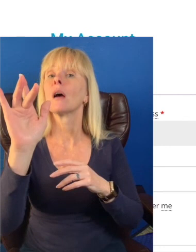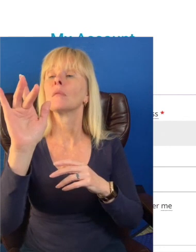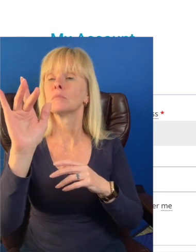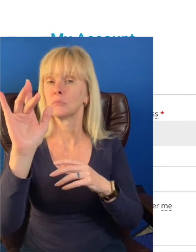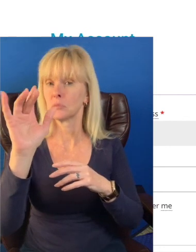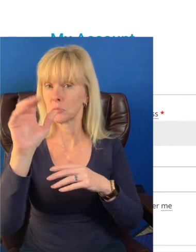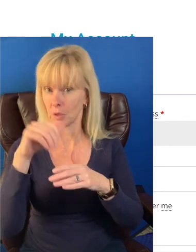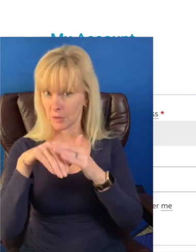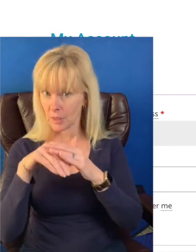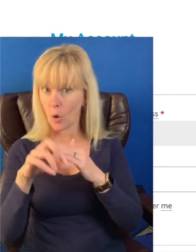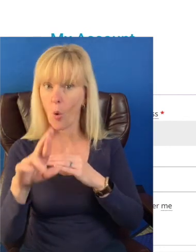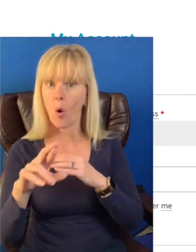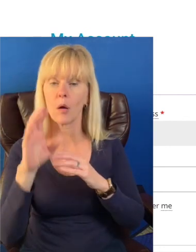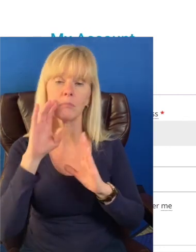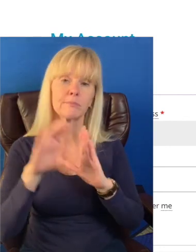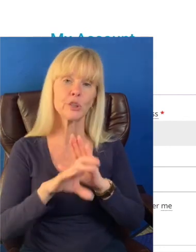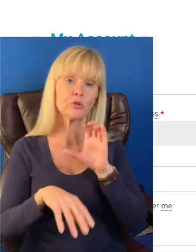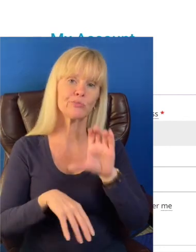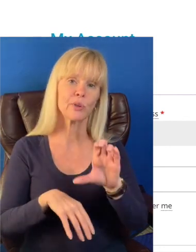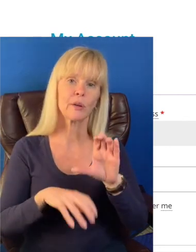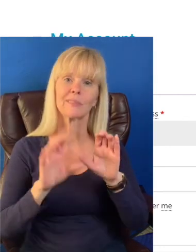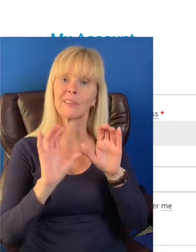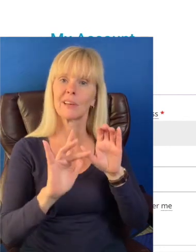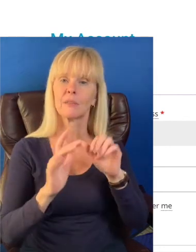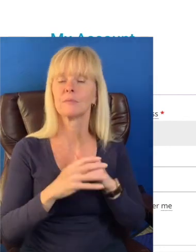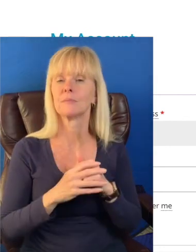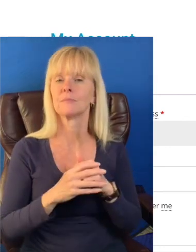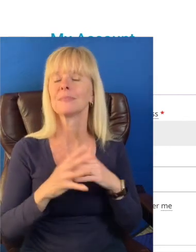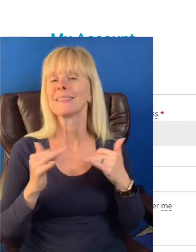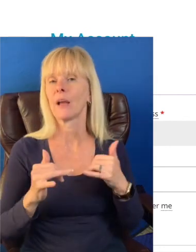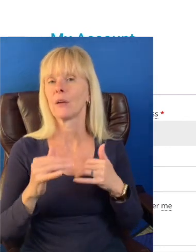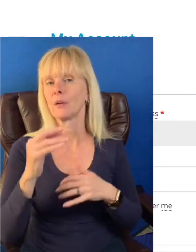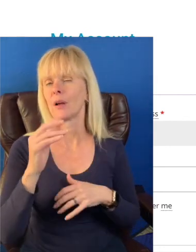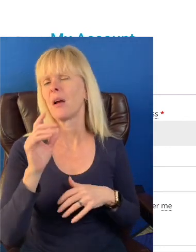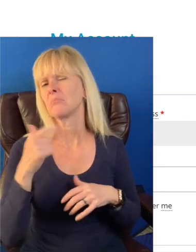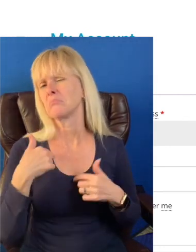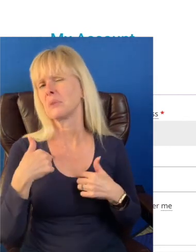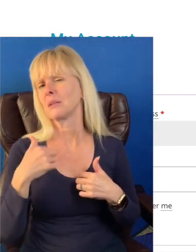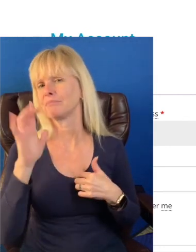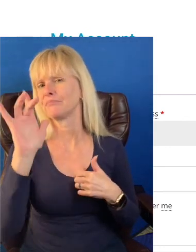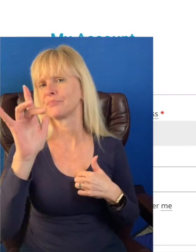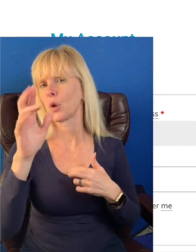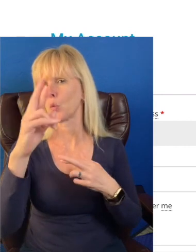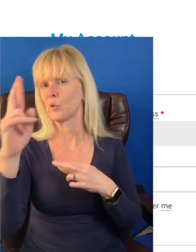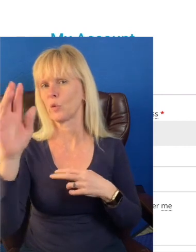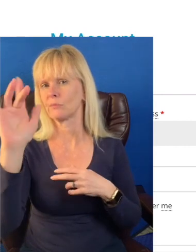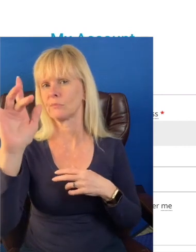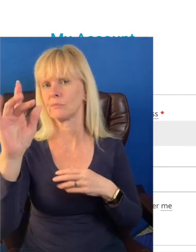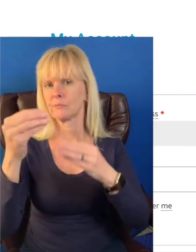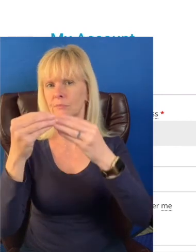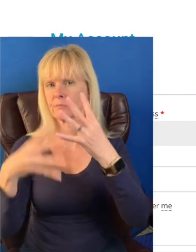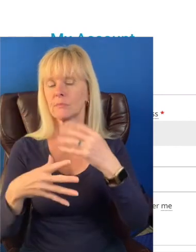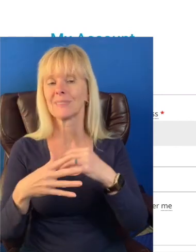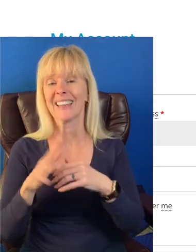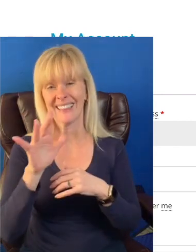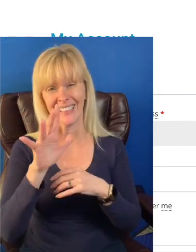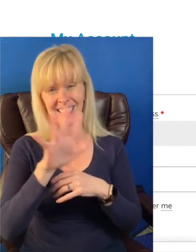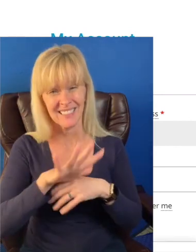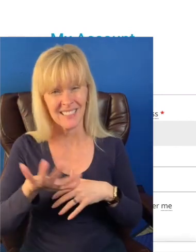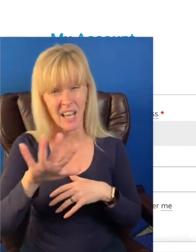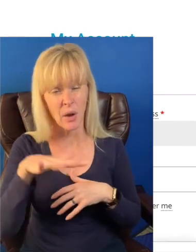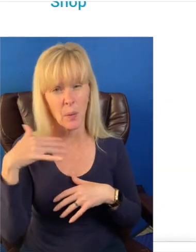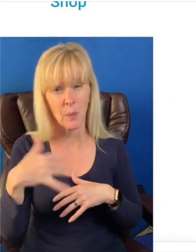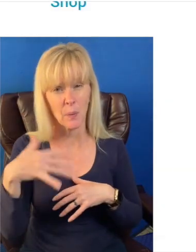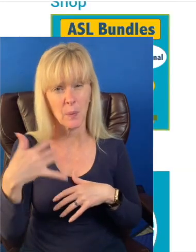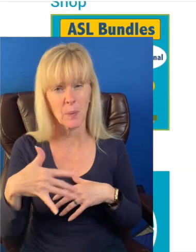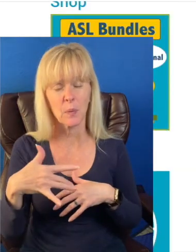tab, or you can go to the icon. So let me head over to the ASL resource. This is a big area that you'll